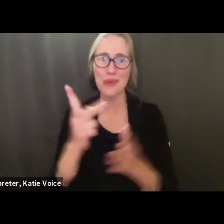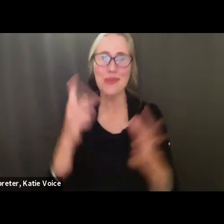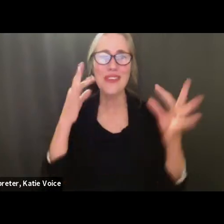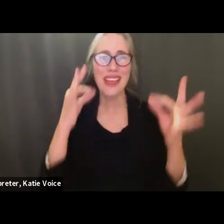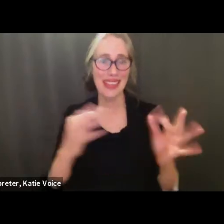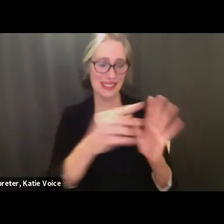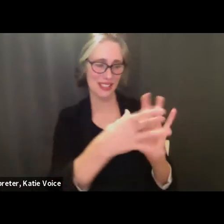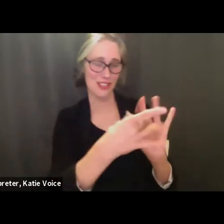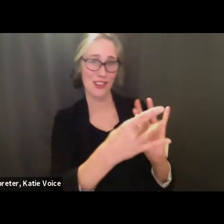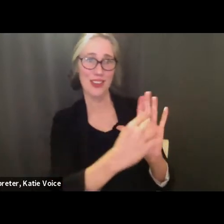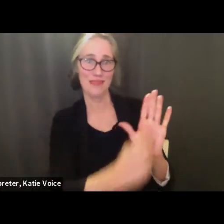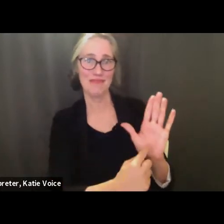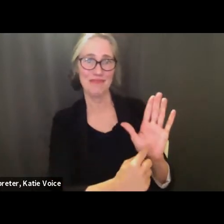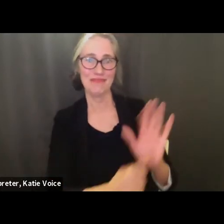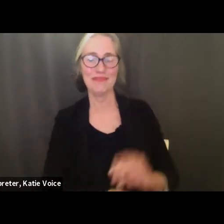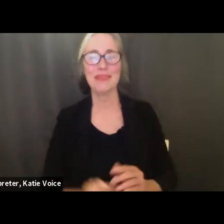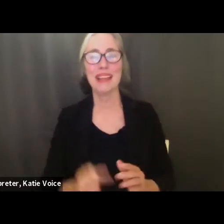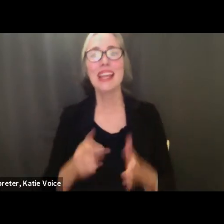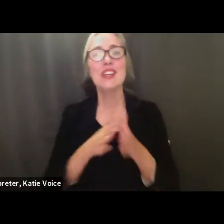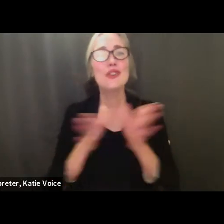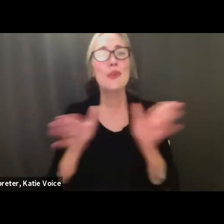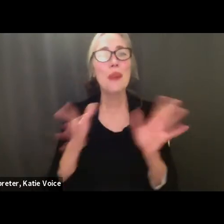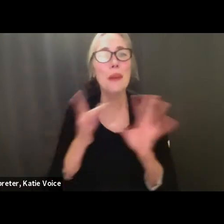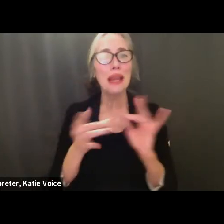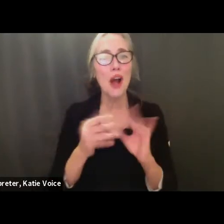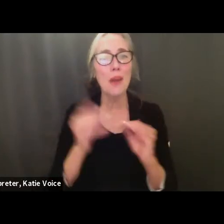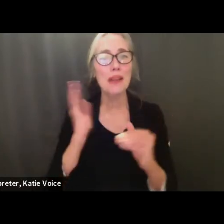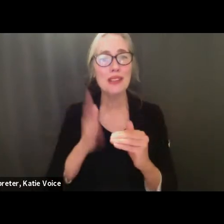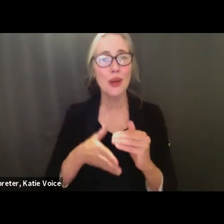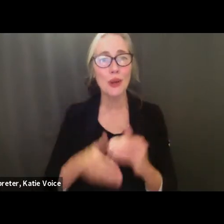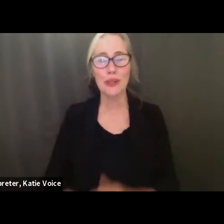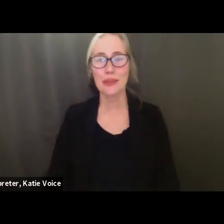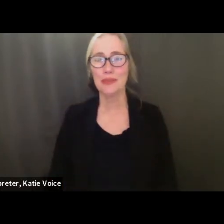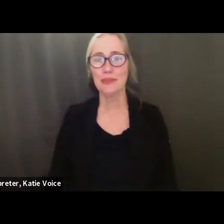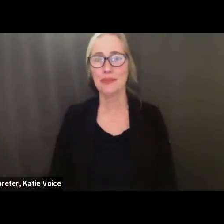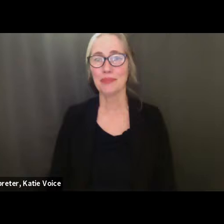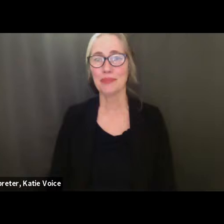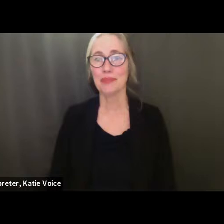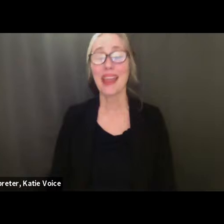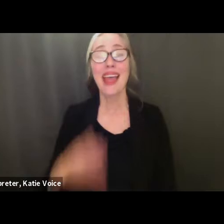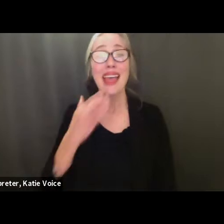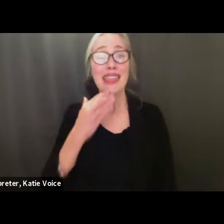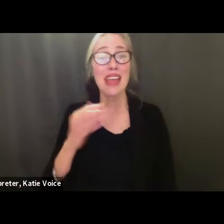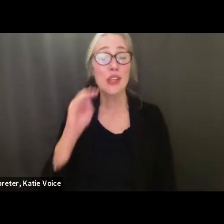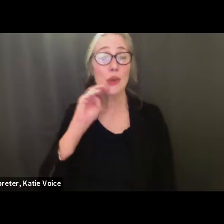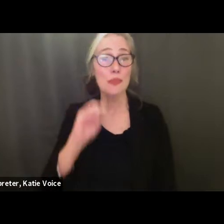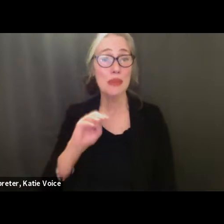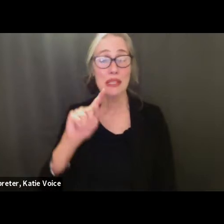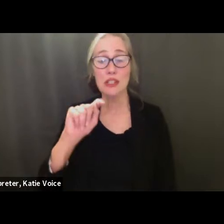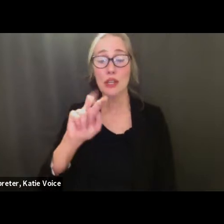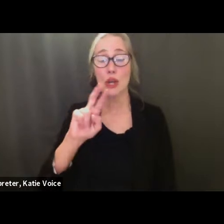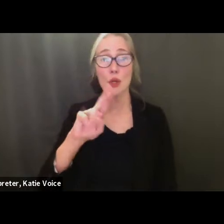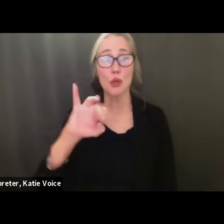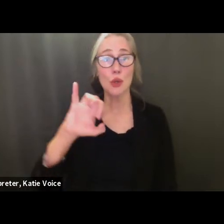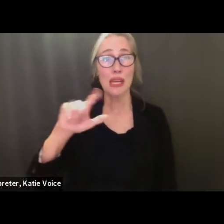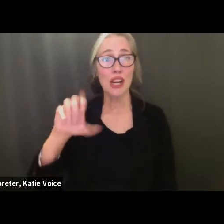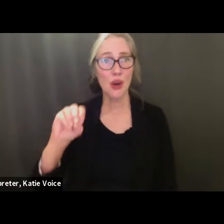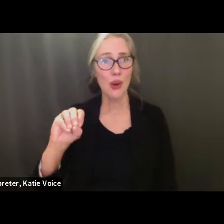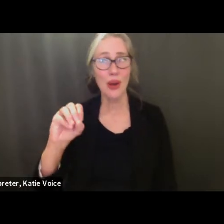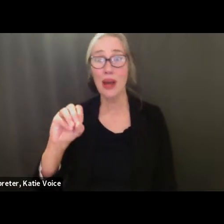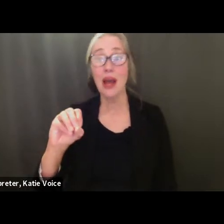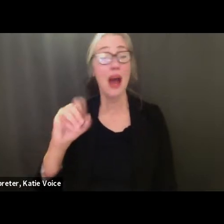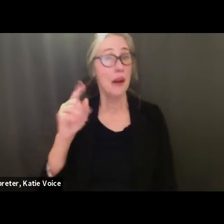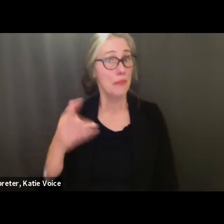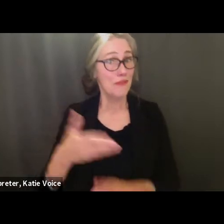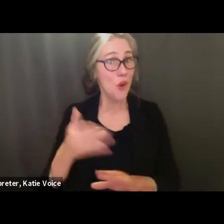item. Thank you, Ms. Trujillo. And so before I call for a motion, board members or Superintendent Maldonado, are there any